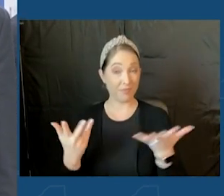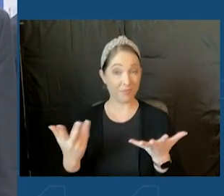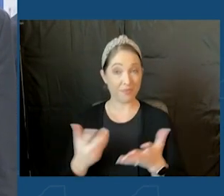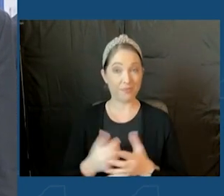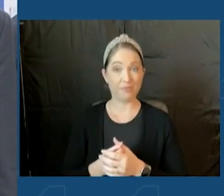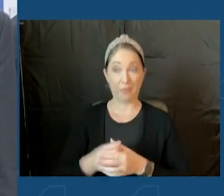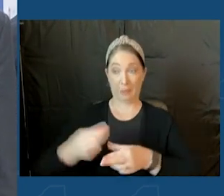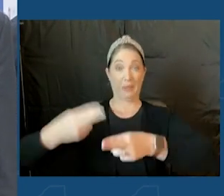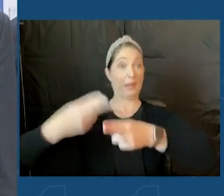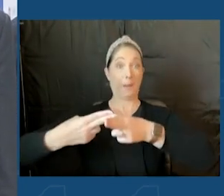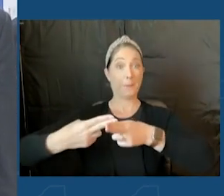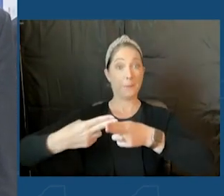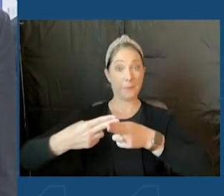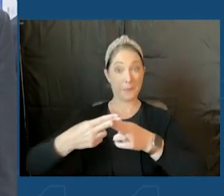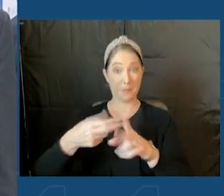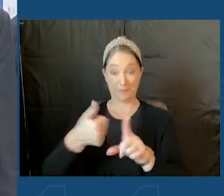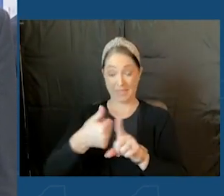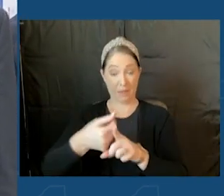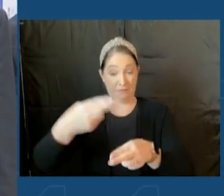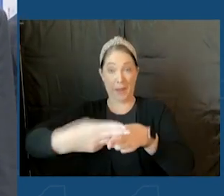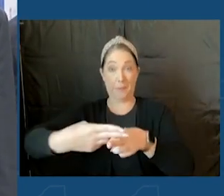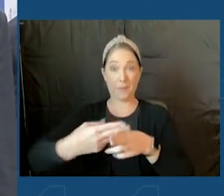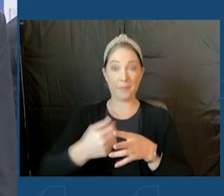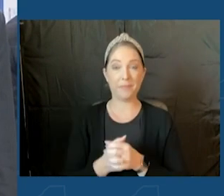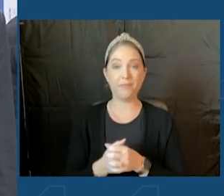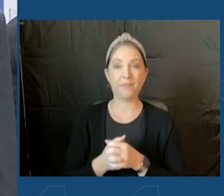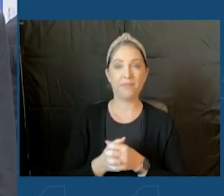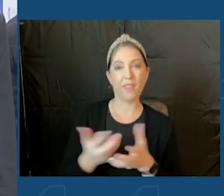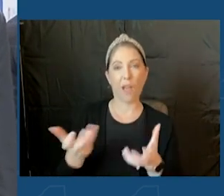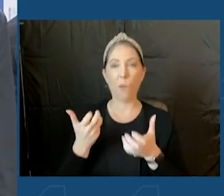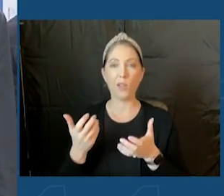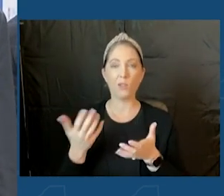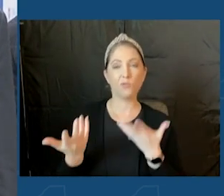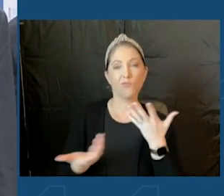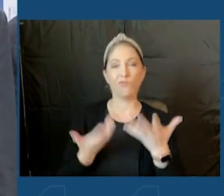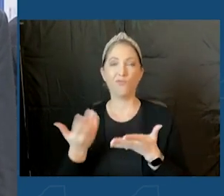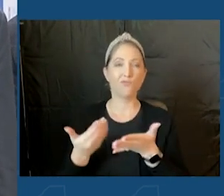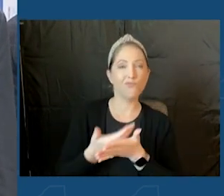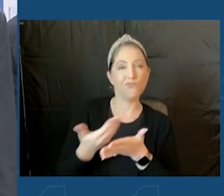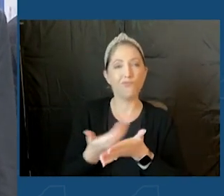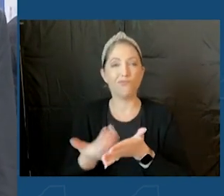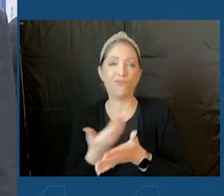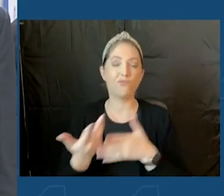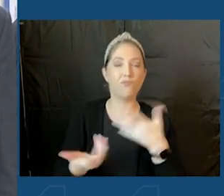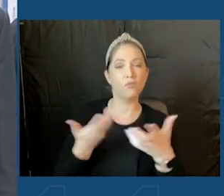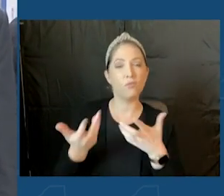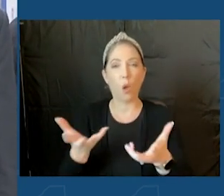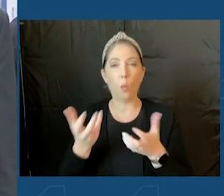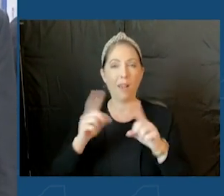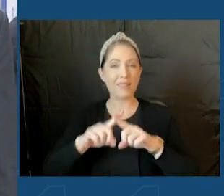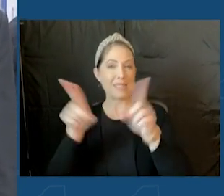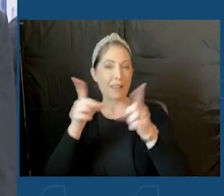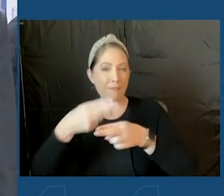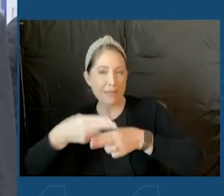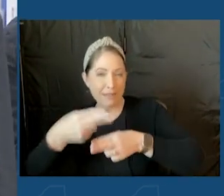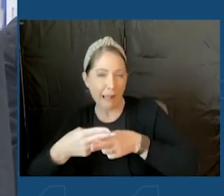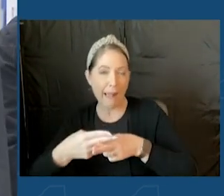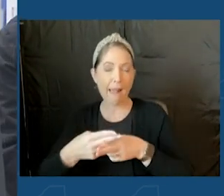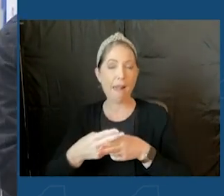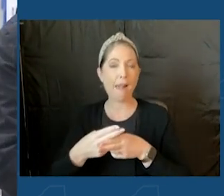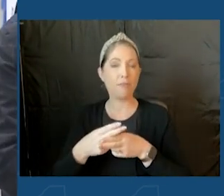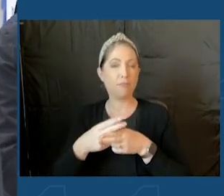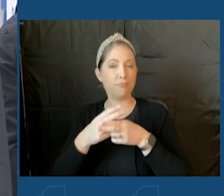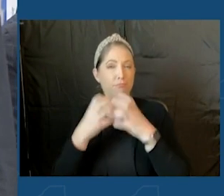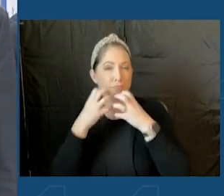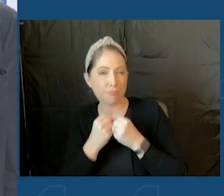name. Let's freshen up the whole experience. Let people have a different name that actually means something to them. So